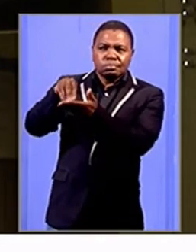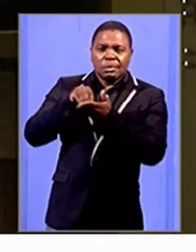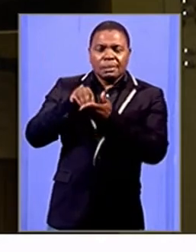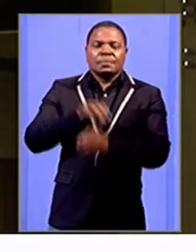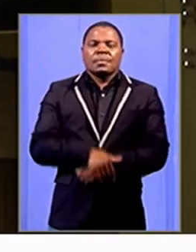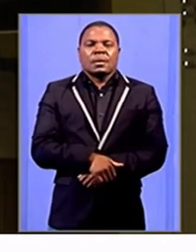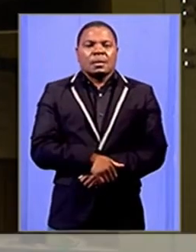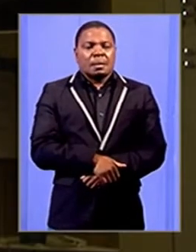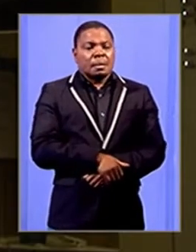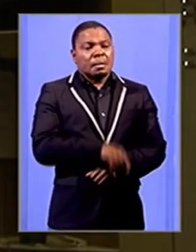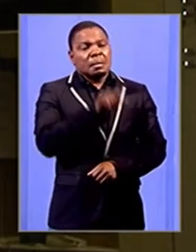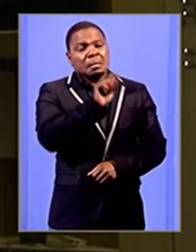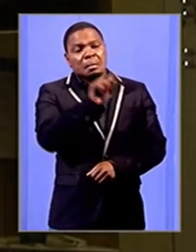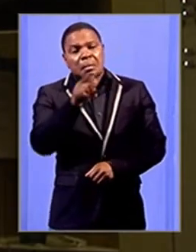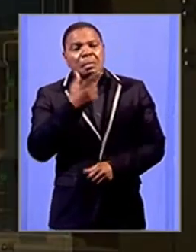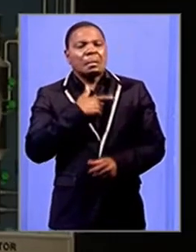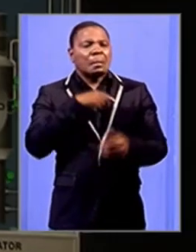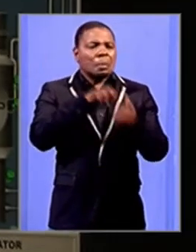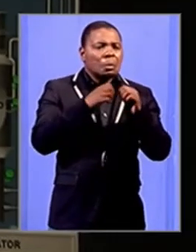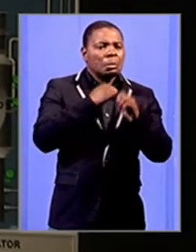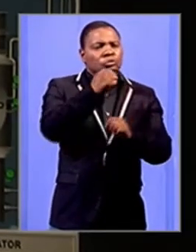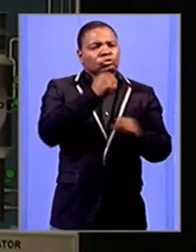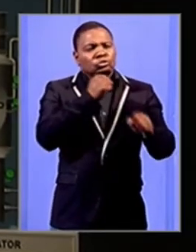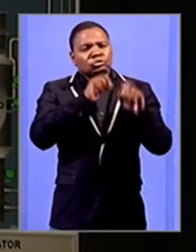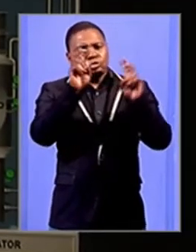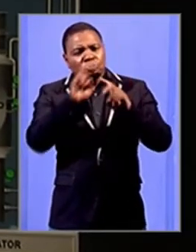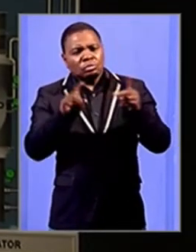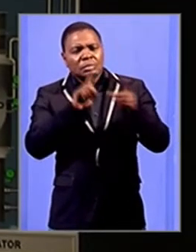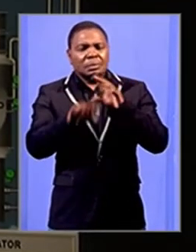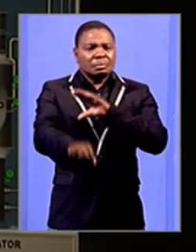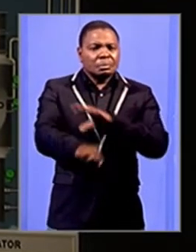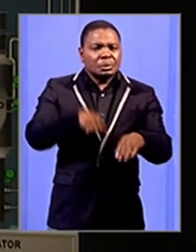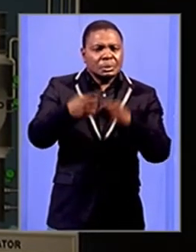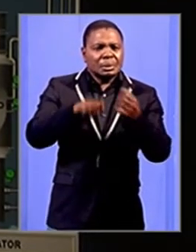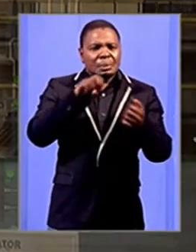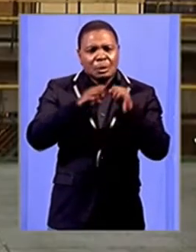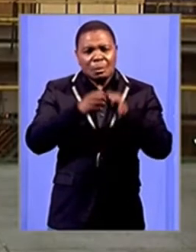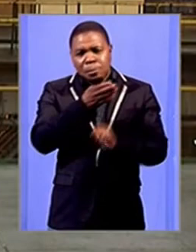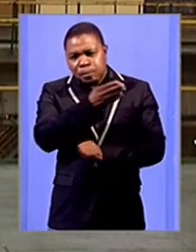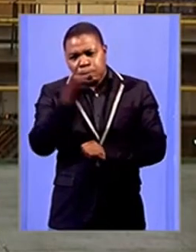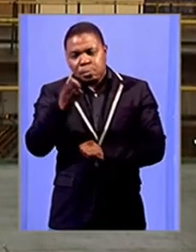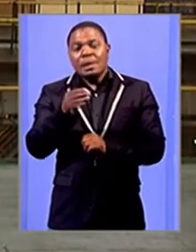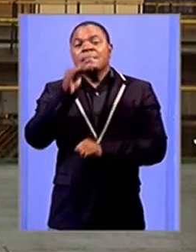yona diteishene tse fehlang motlakase di hulang ka tlhako tsa morao le di-generator tsa diesel di haellwang,